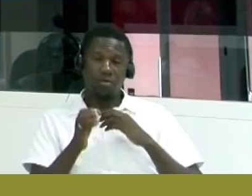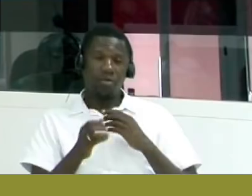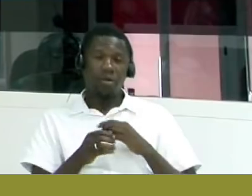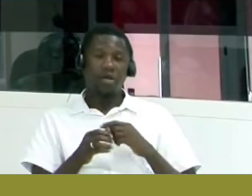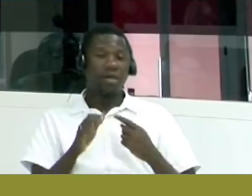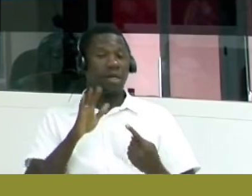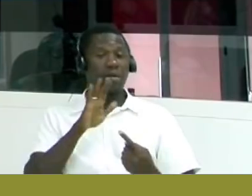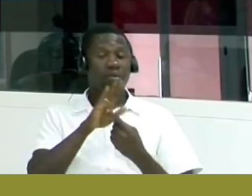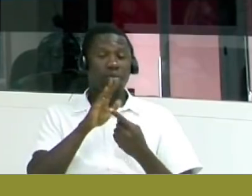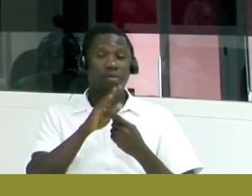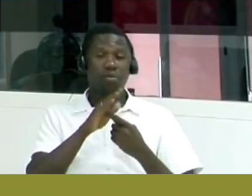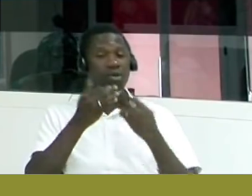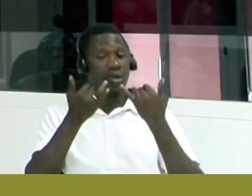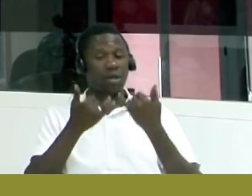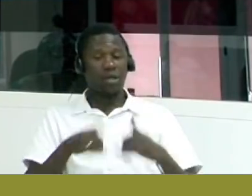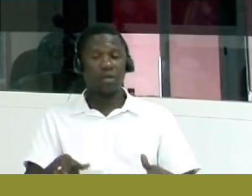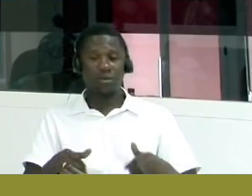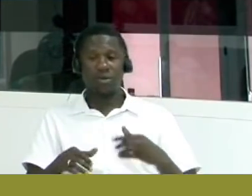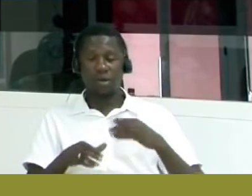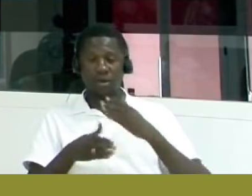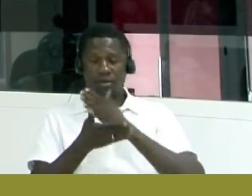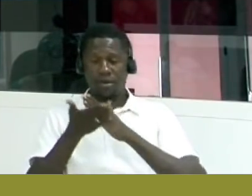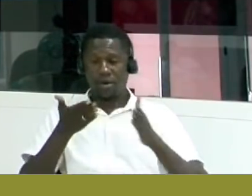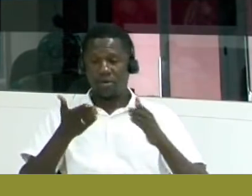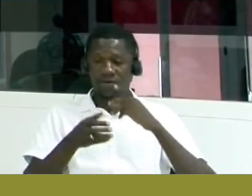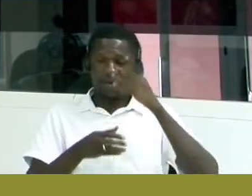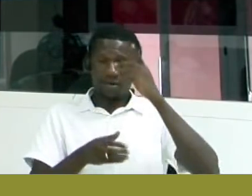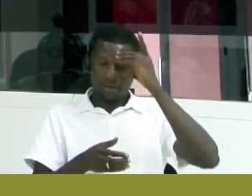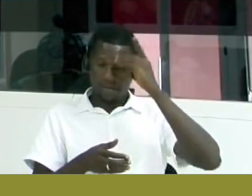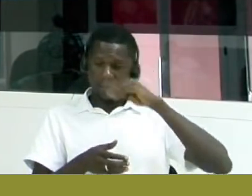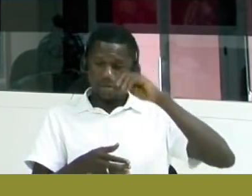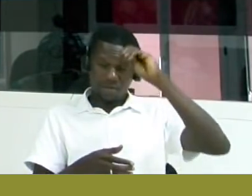lapse on the part of the police, wouldn't it? Yeah, but,